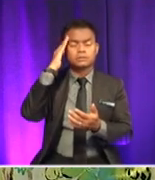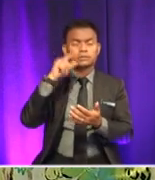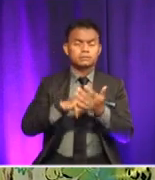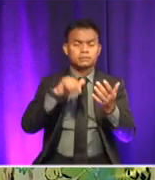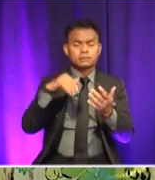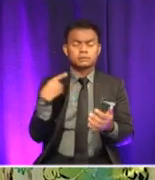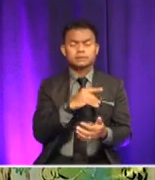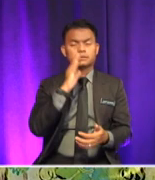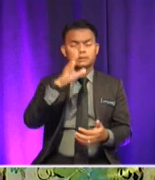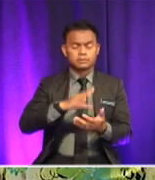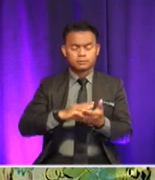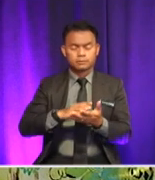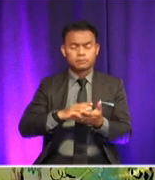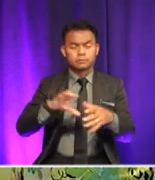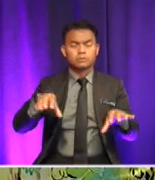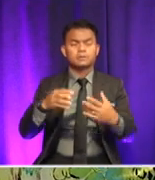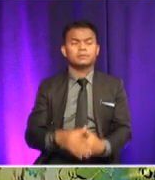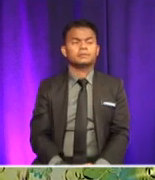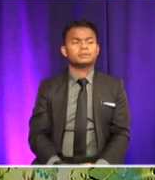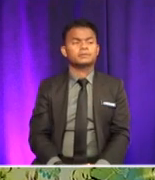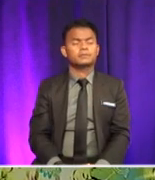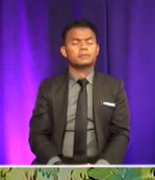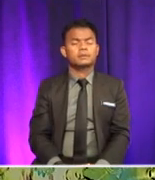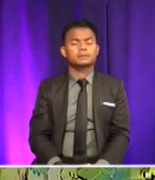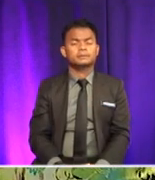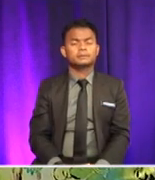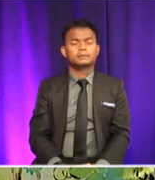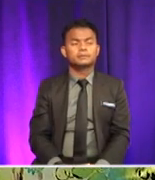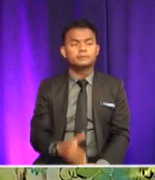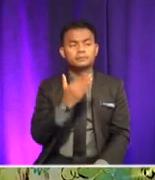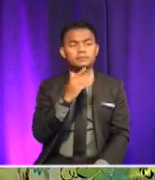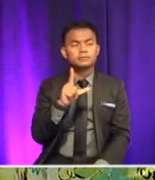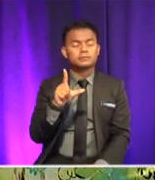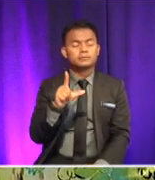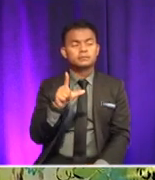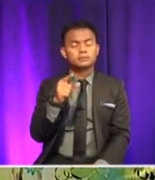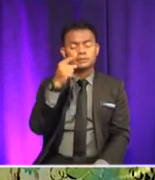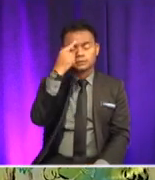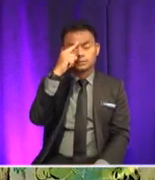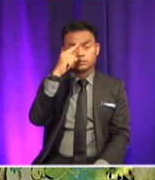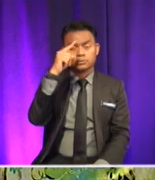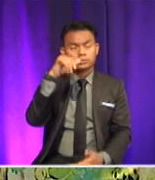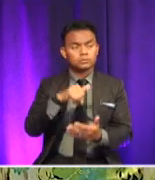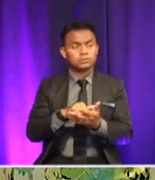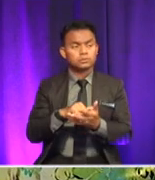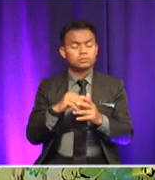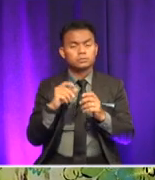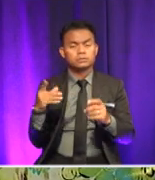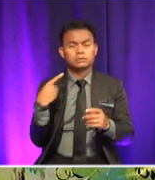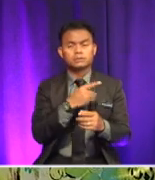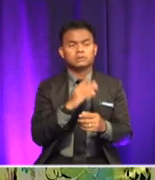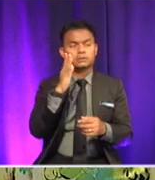with me? Are you questioning me or are you stating my guilt? Yeah. Okay? And at the same time, speaking in a logical manner, he would cajole and